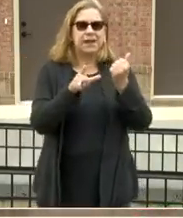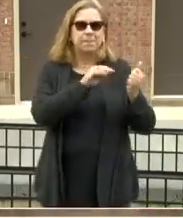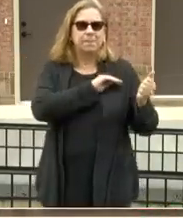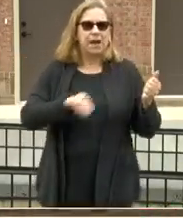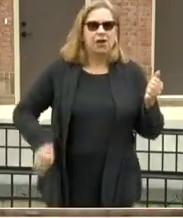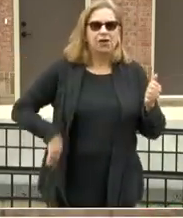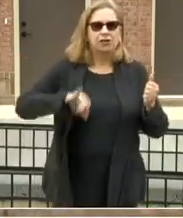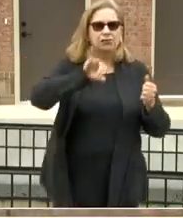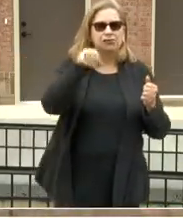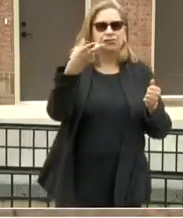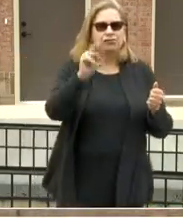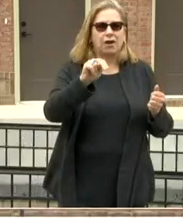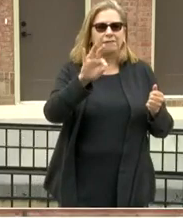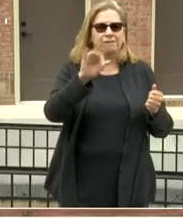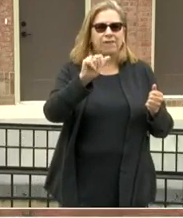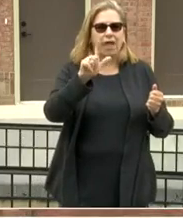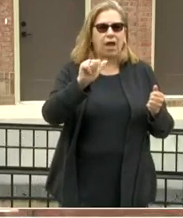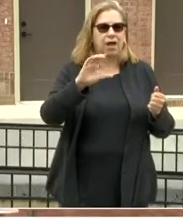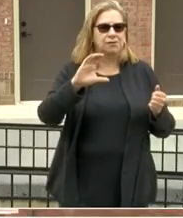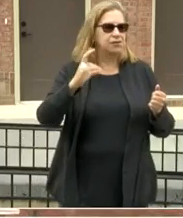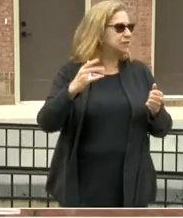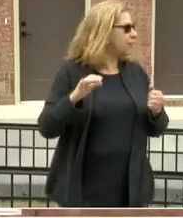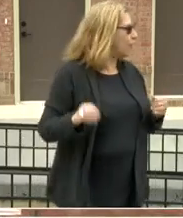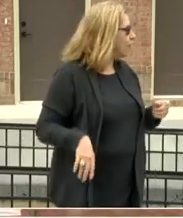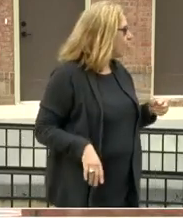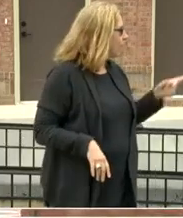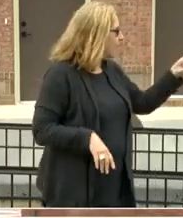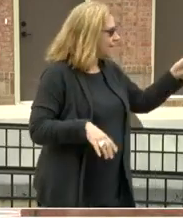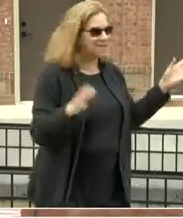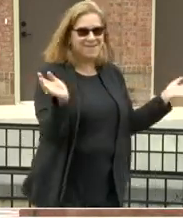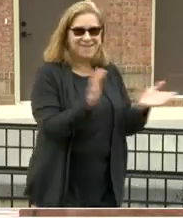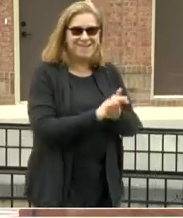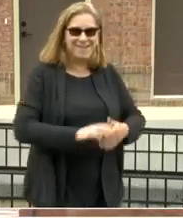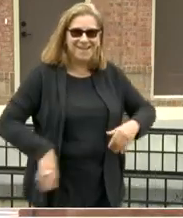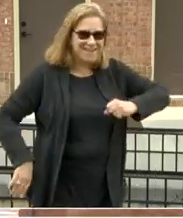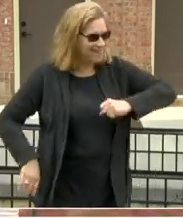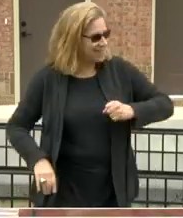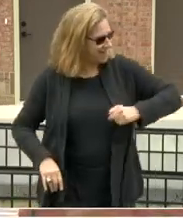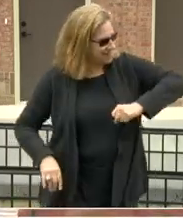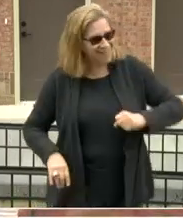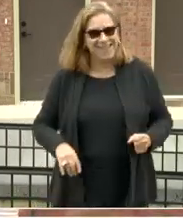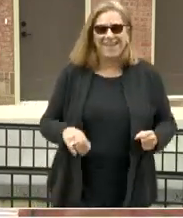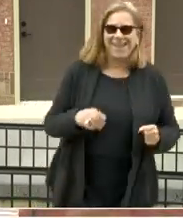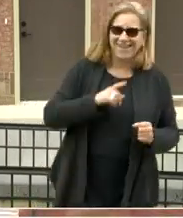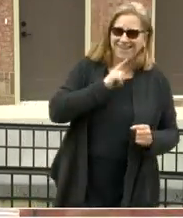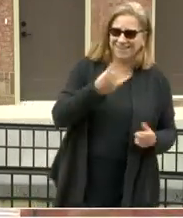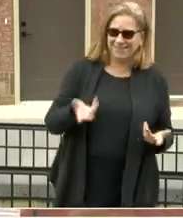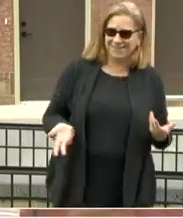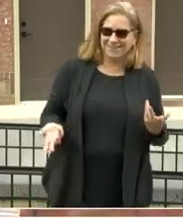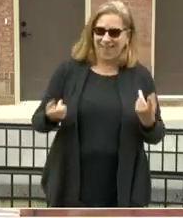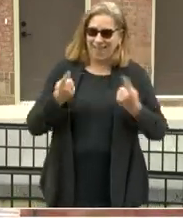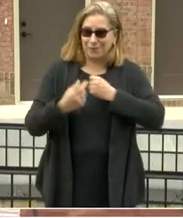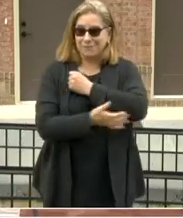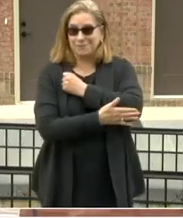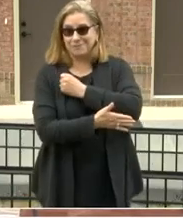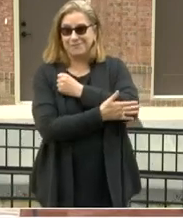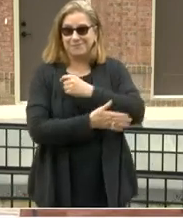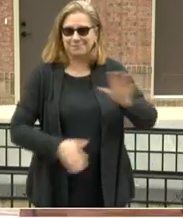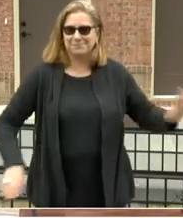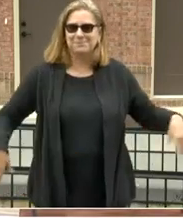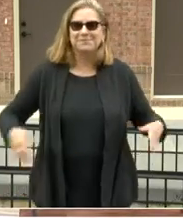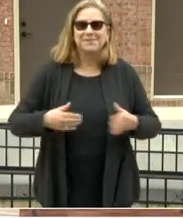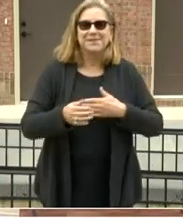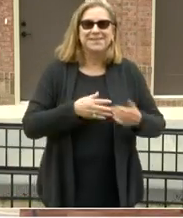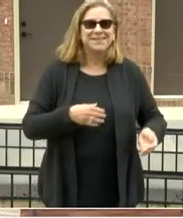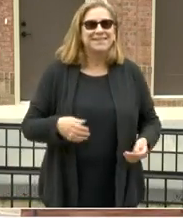I always feel like you're playing rock, scissors, paper because you don't know whether to shake or not. But thank you, Councilmember McDuffie. And I'm just here to